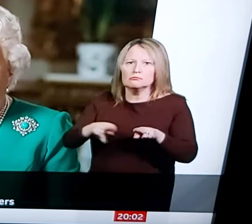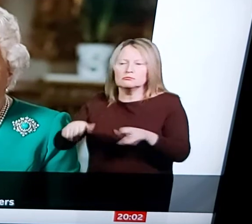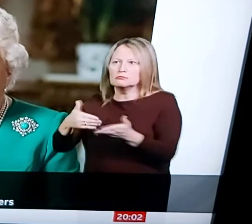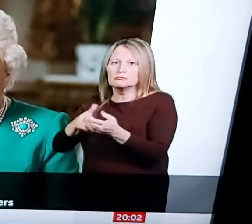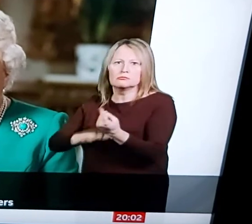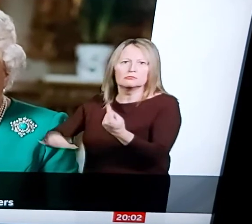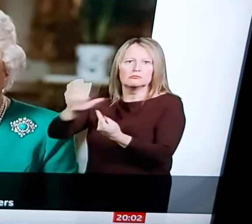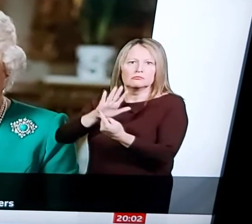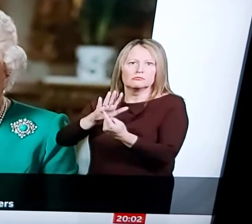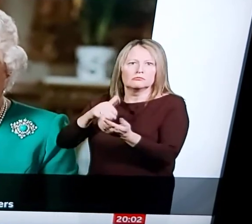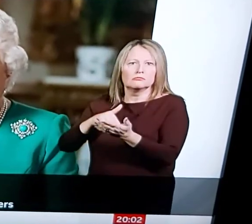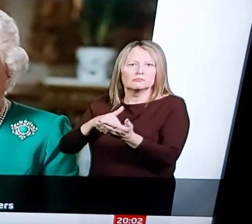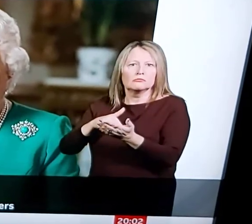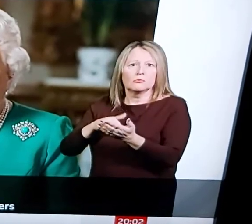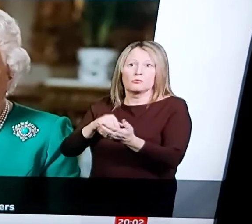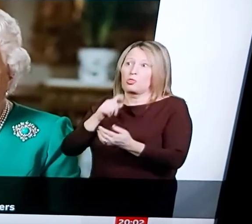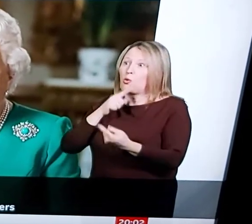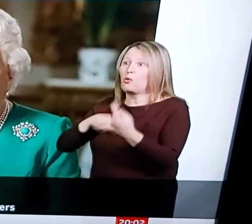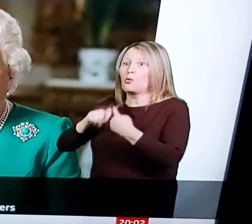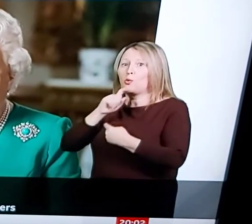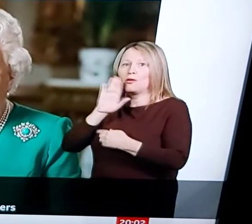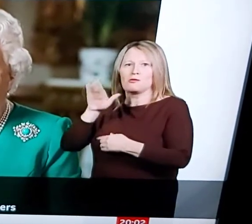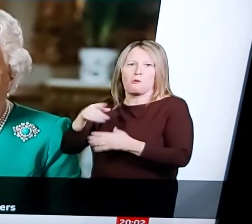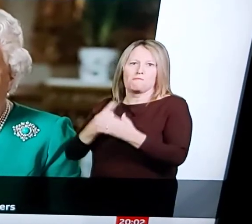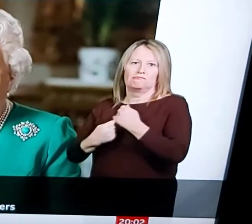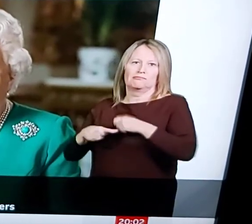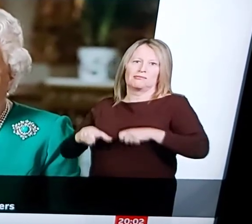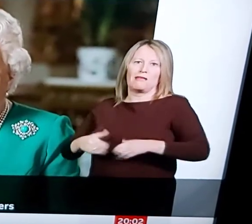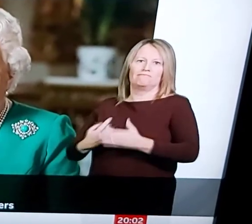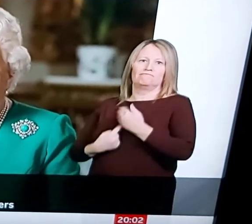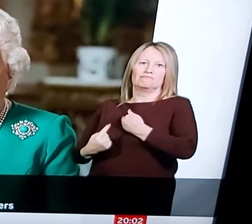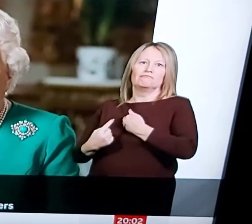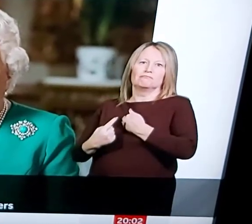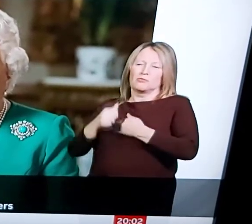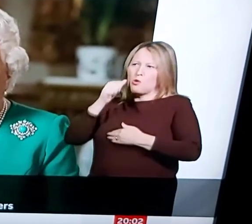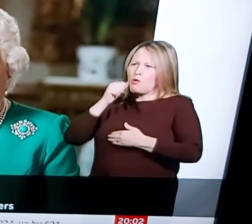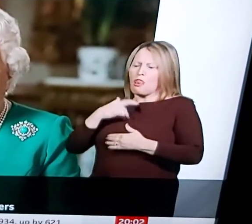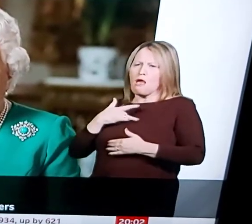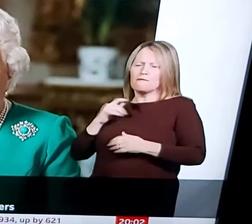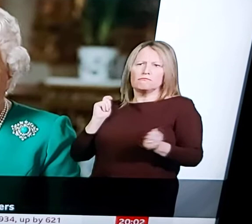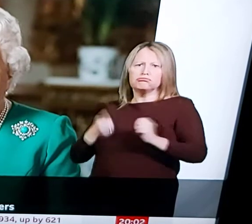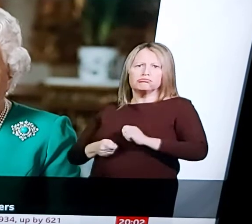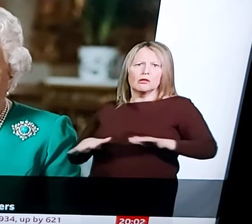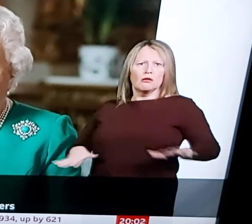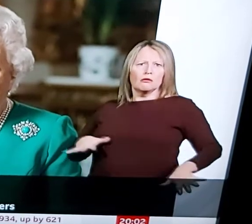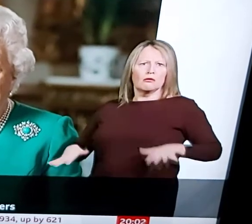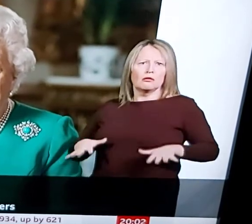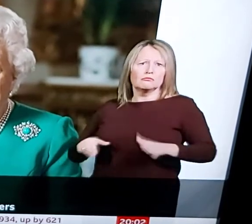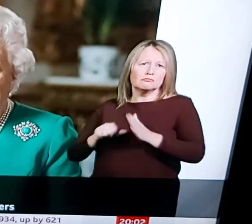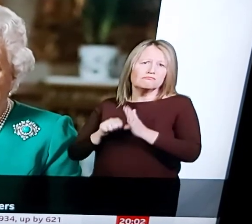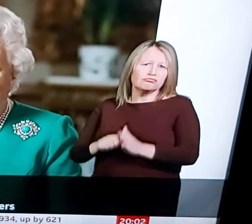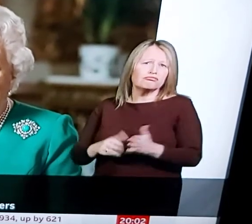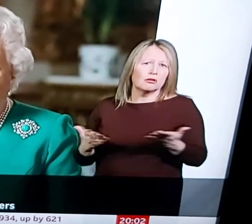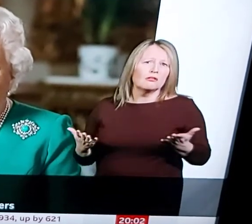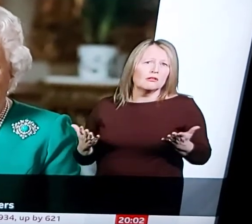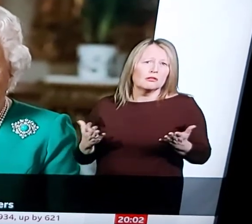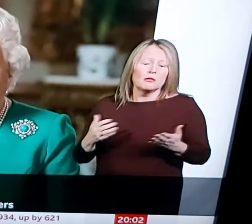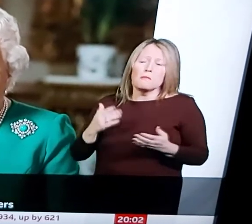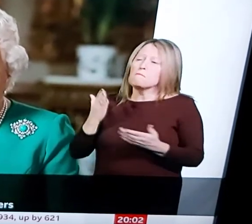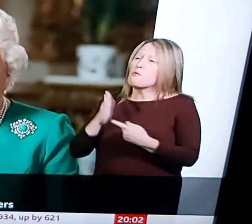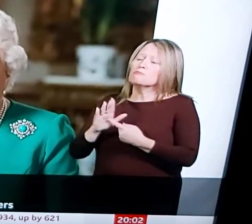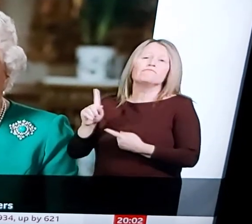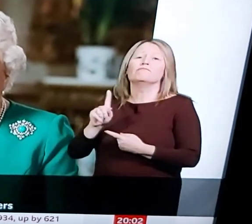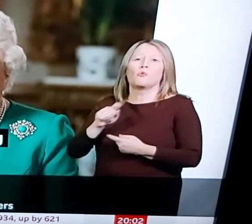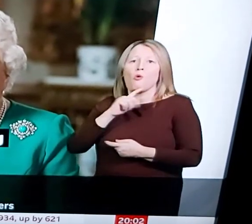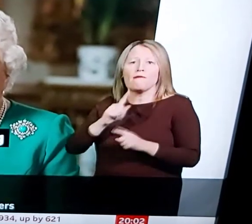And though self-isolating may at times be hard, many people of all faiths and of none are